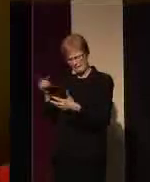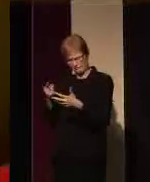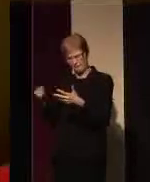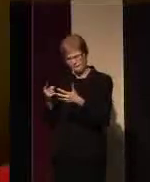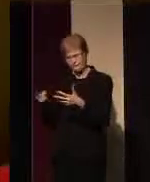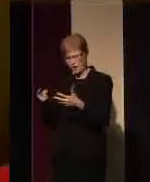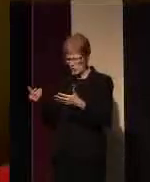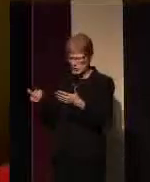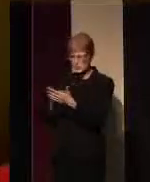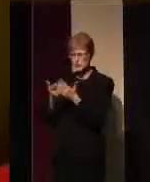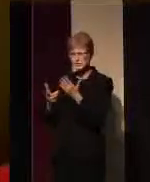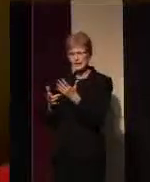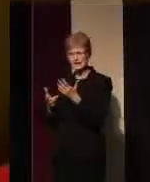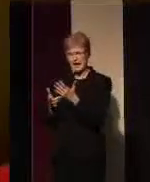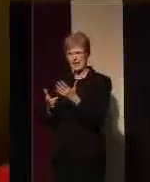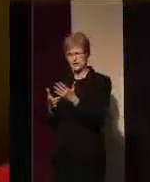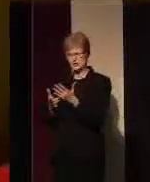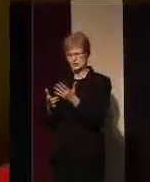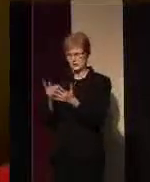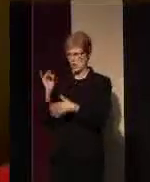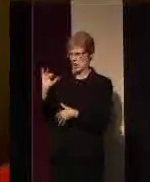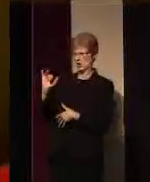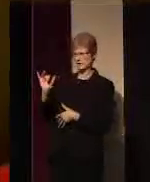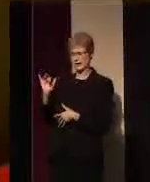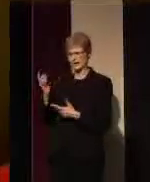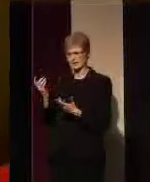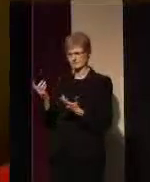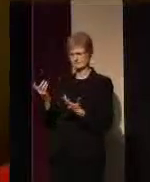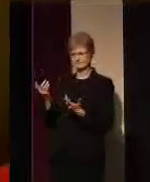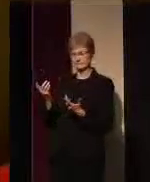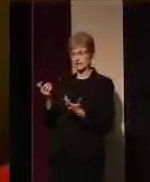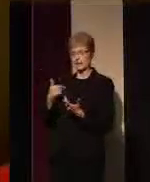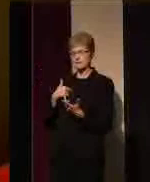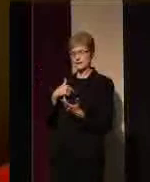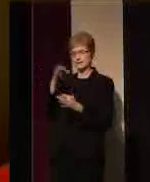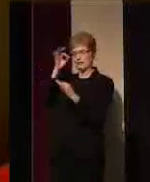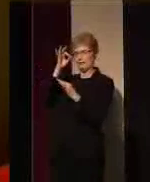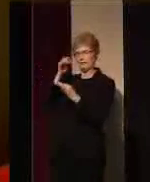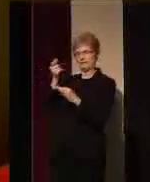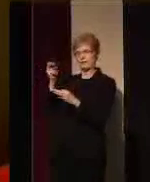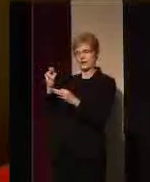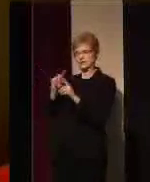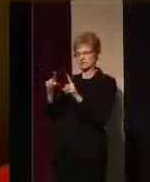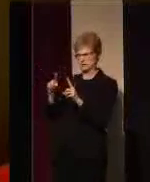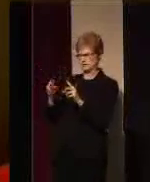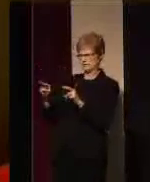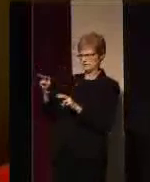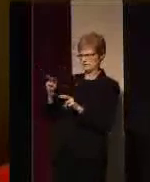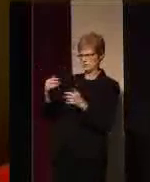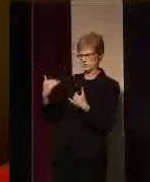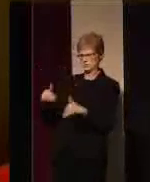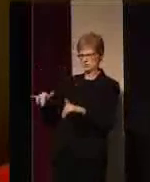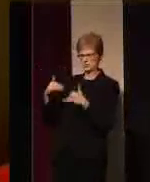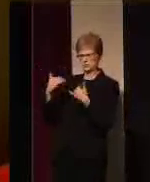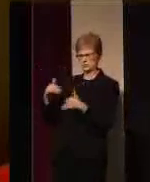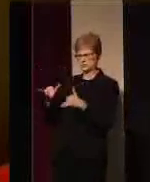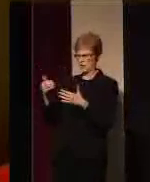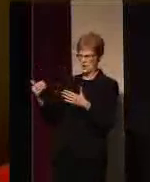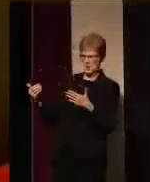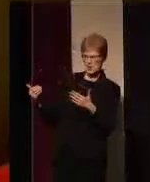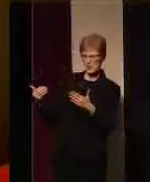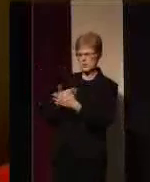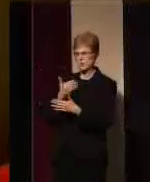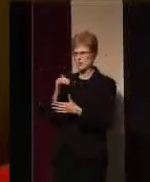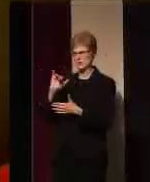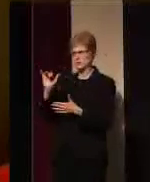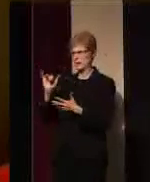what seems to almost be like to me as a regular person who doesn't know anything about guns? It seems very futuristic, almost like